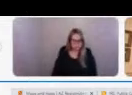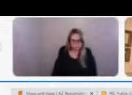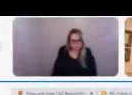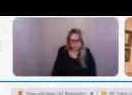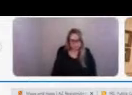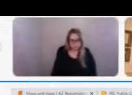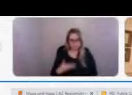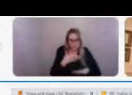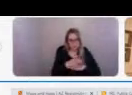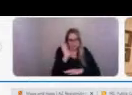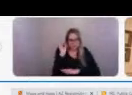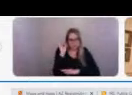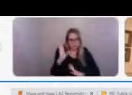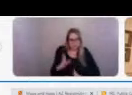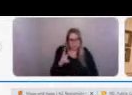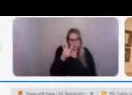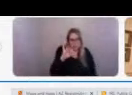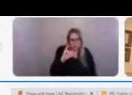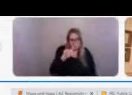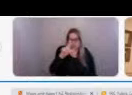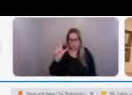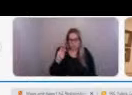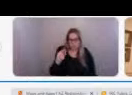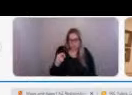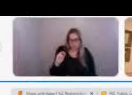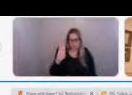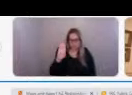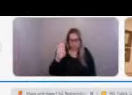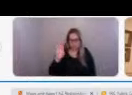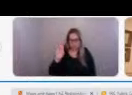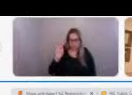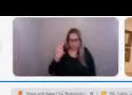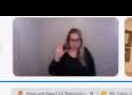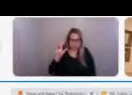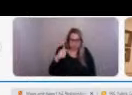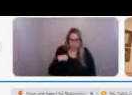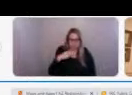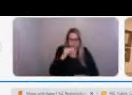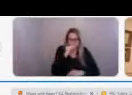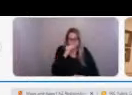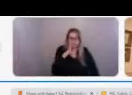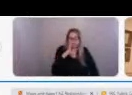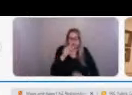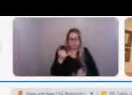our next speaker is william bolas root i'm i'm muting you now